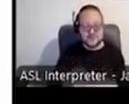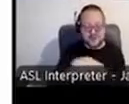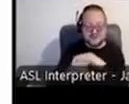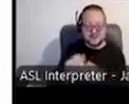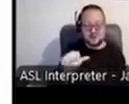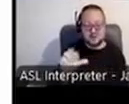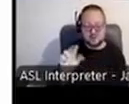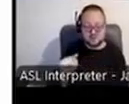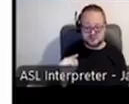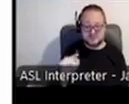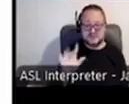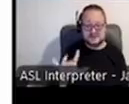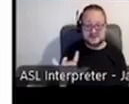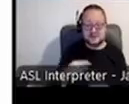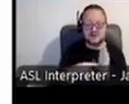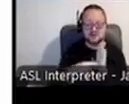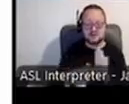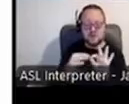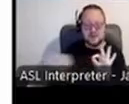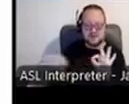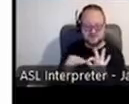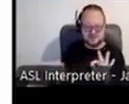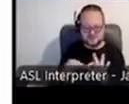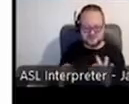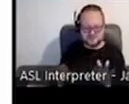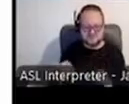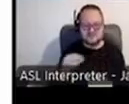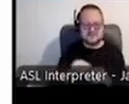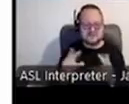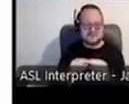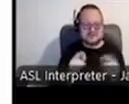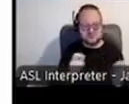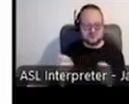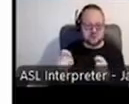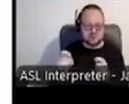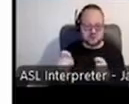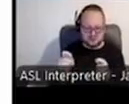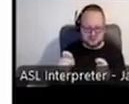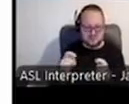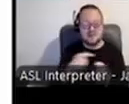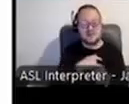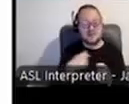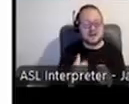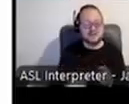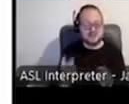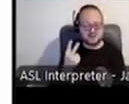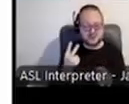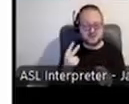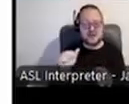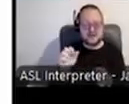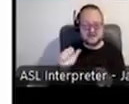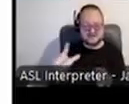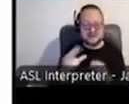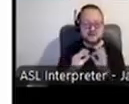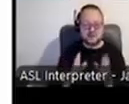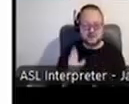transcription, click the Show Captions icon in the Meeting Controls toolbar. And we have two alternating ASL